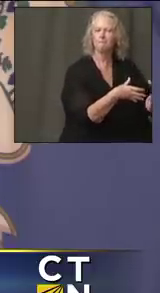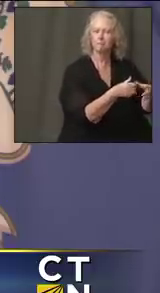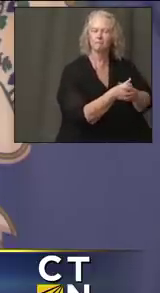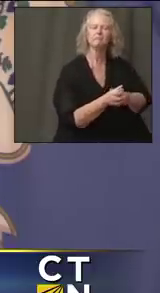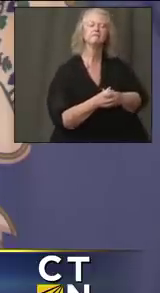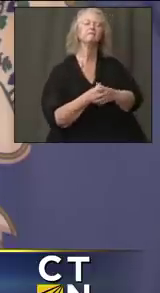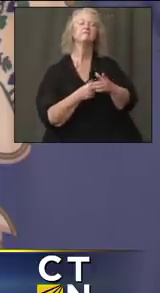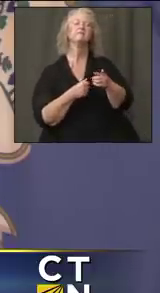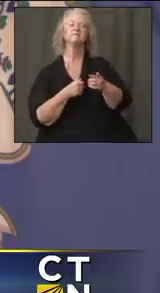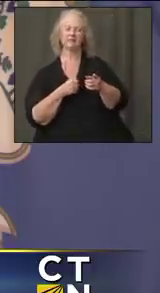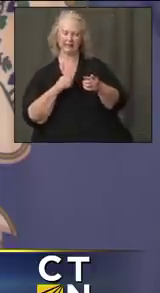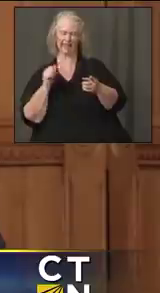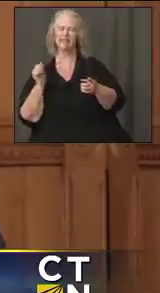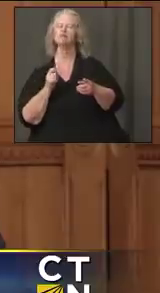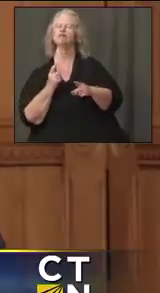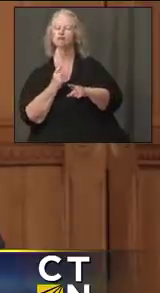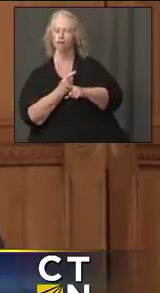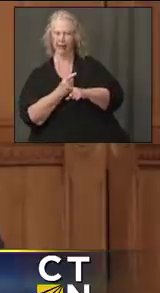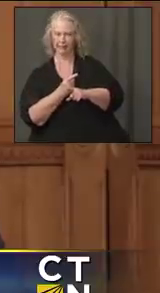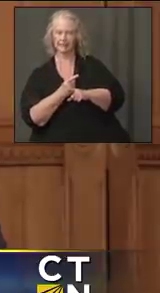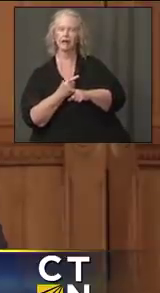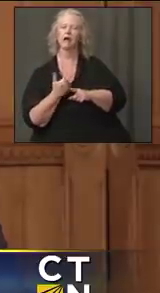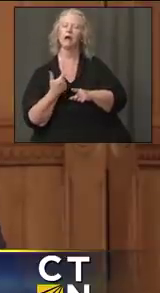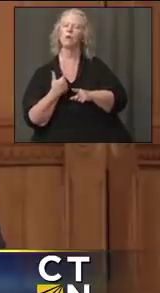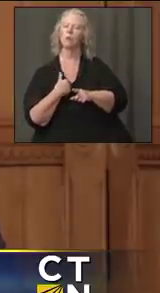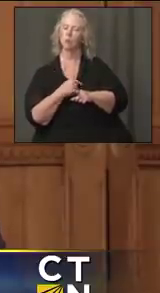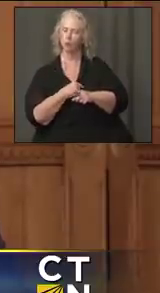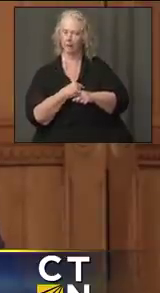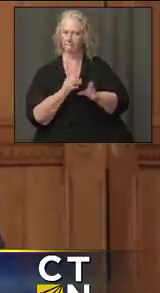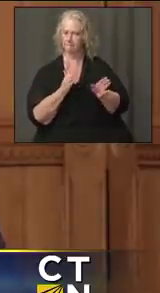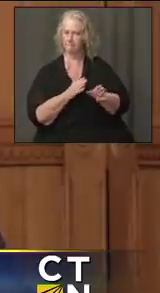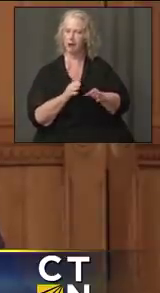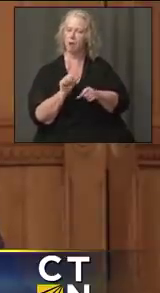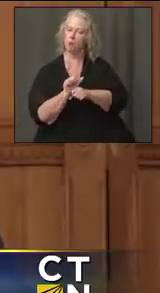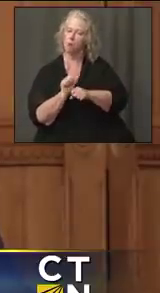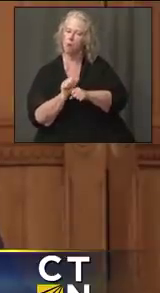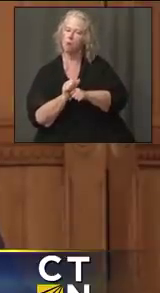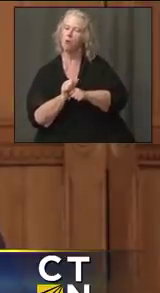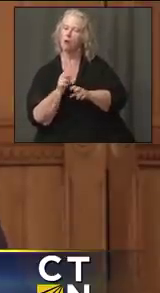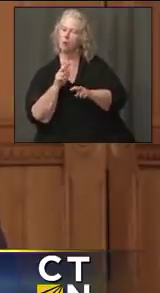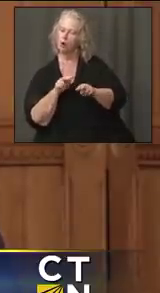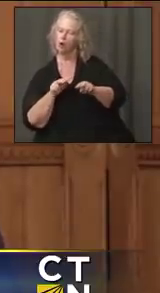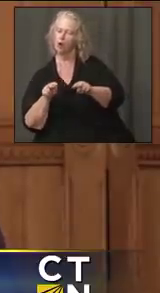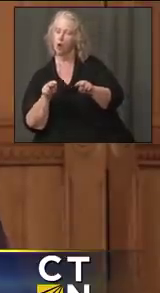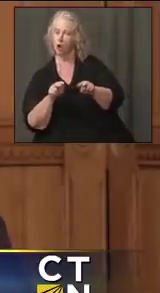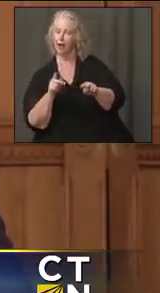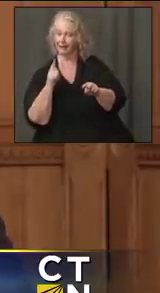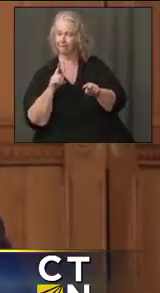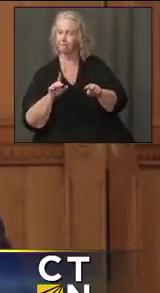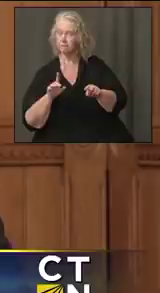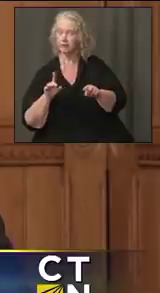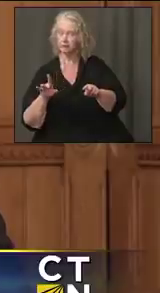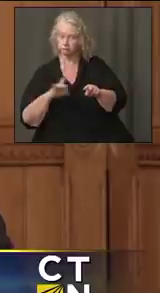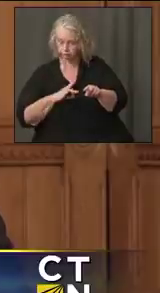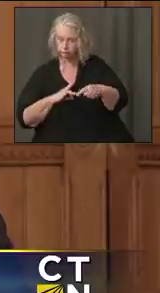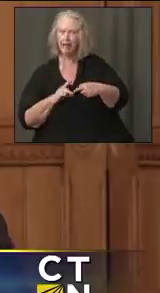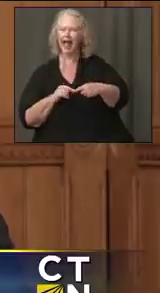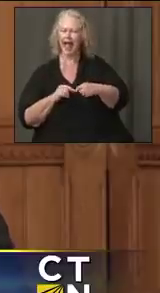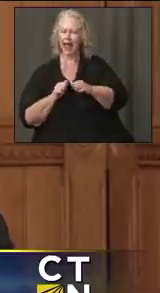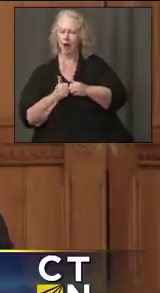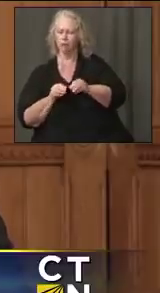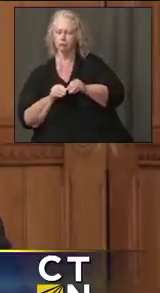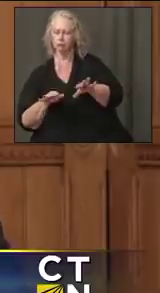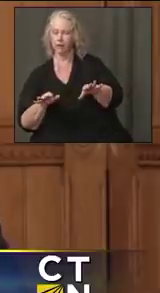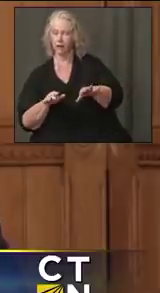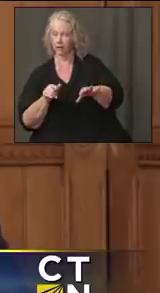Correct, and also we're going to be working to look at community spread not only in the schools but in the community. And if it's felt that